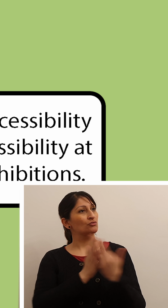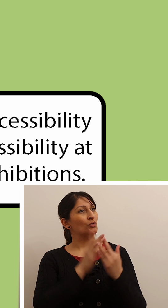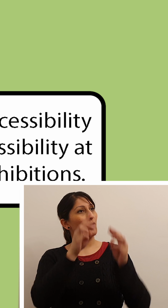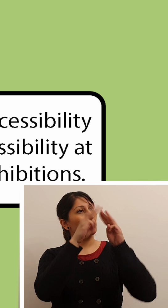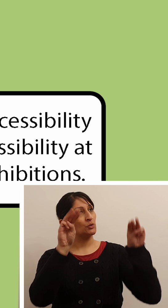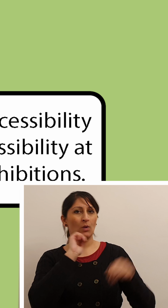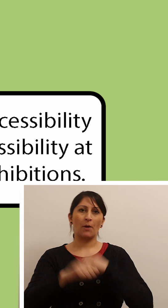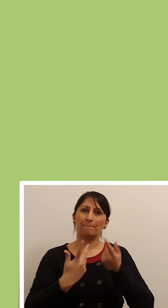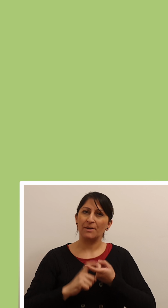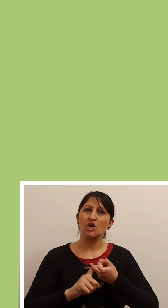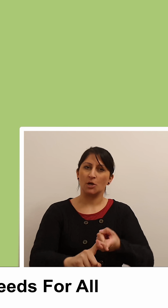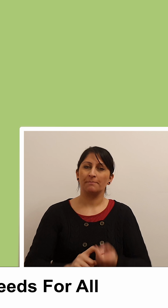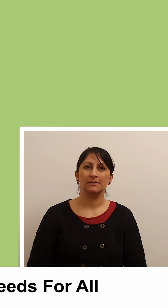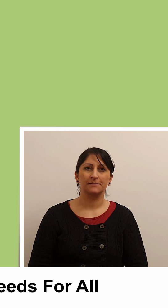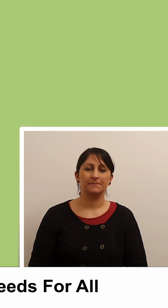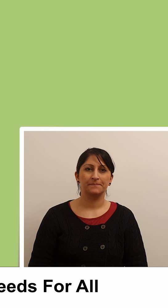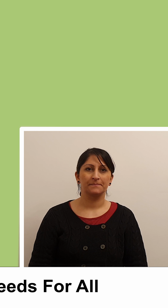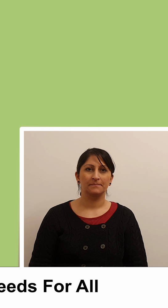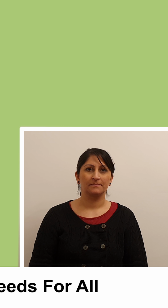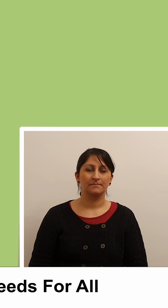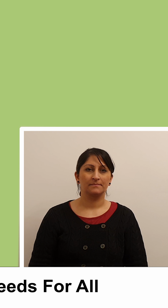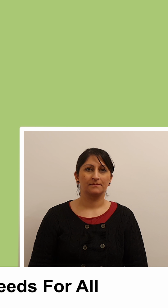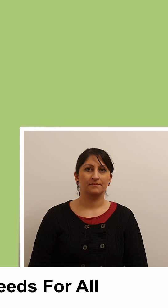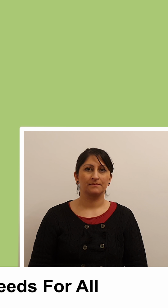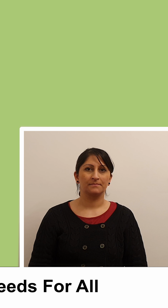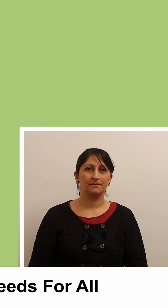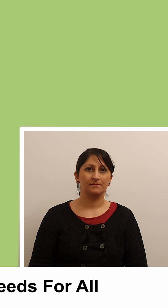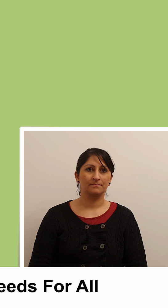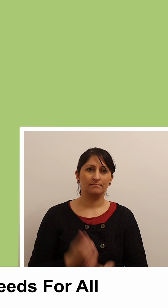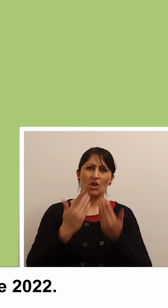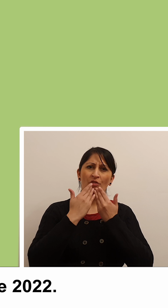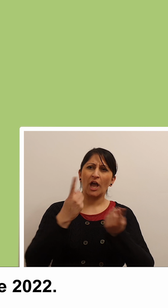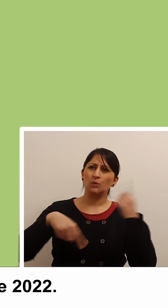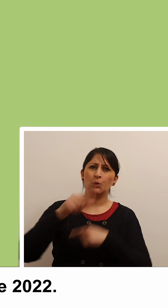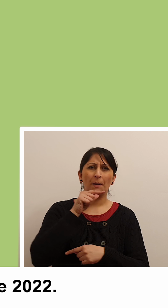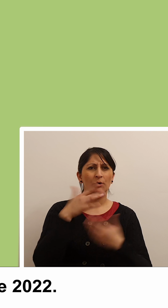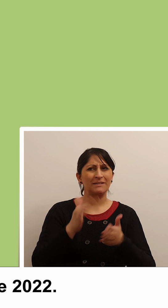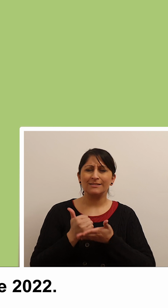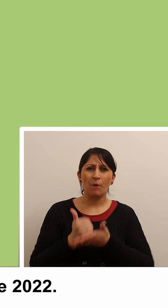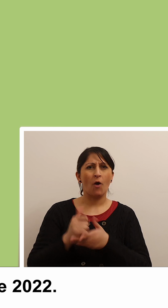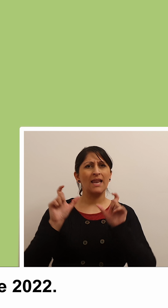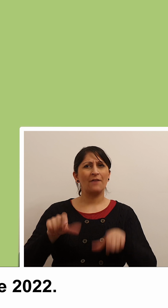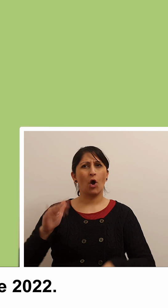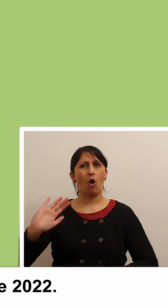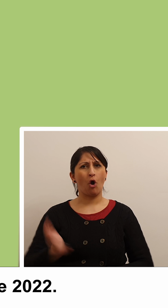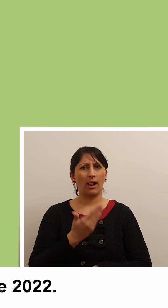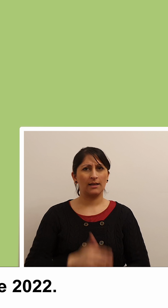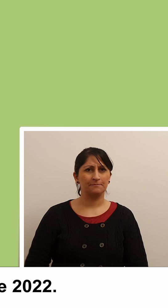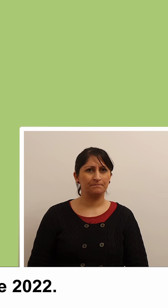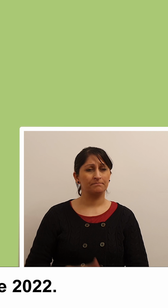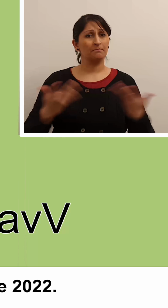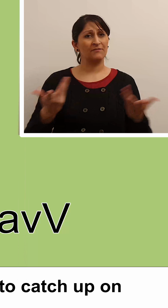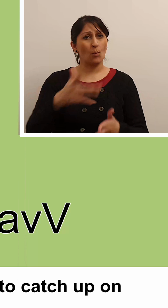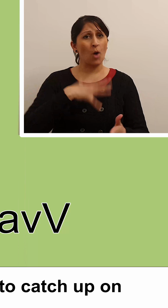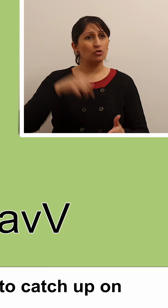exhibitions. Thank you to everyone that supported Leeds for All International Day of Disabled People 2022.